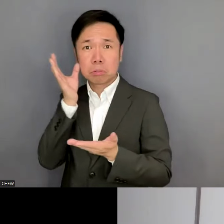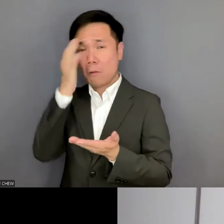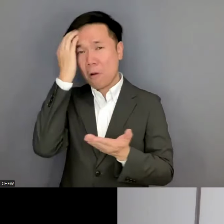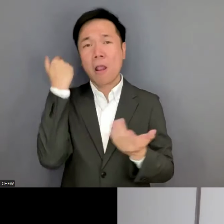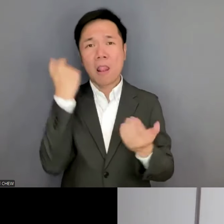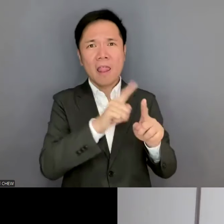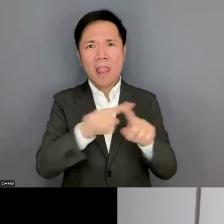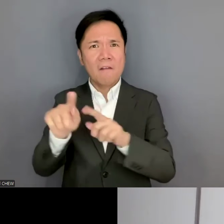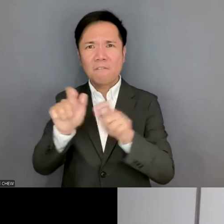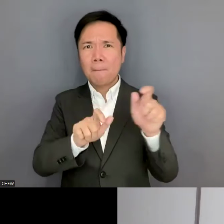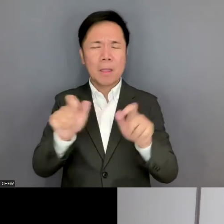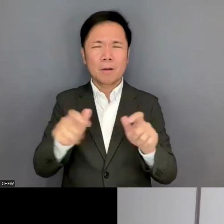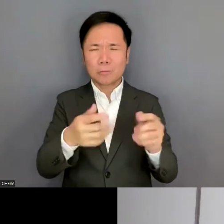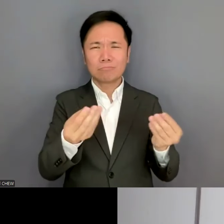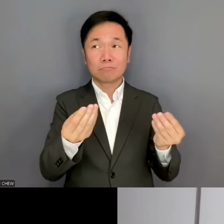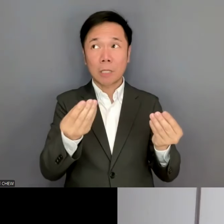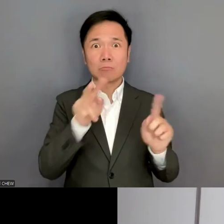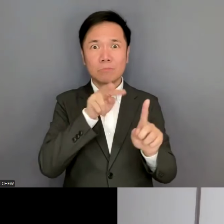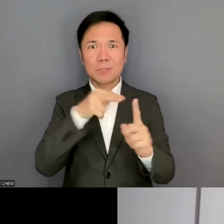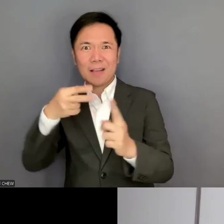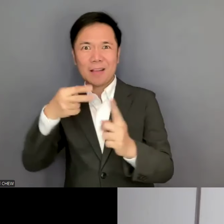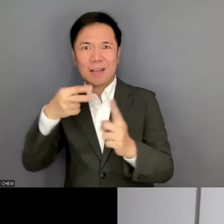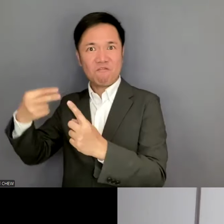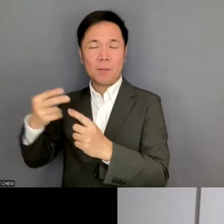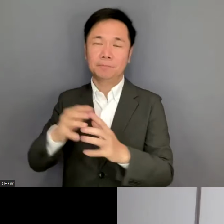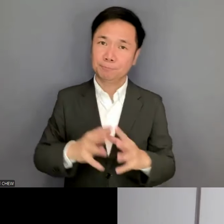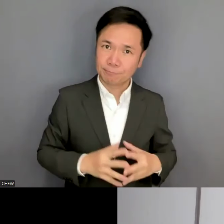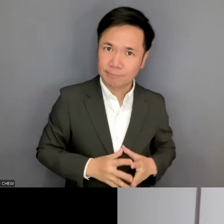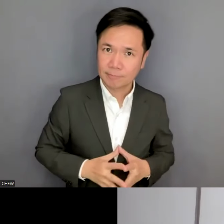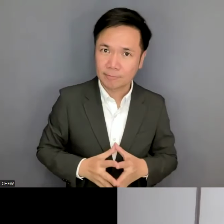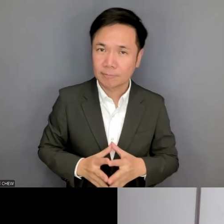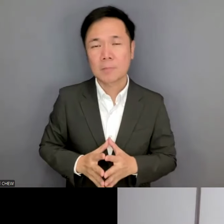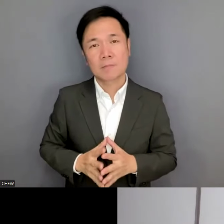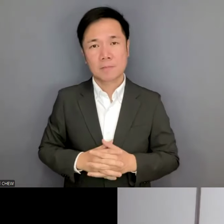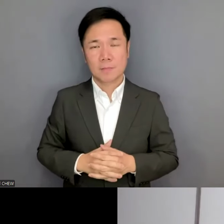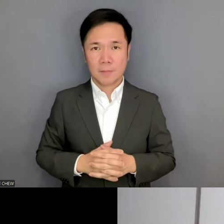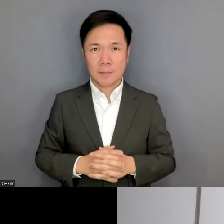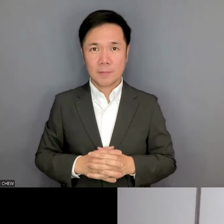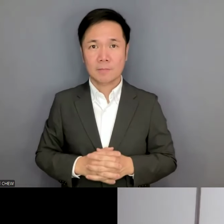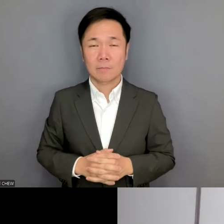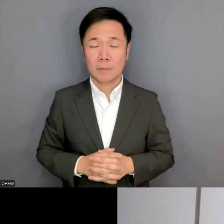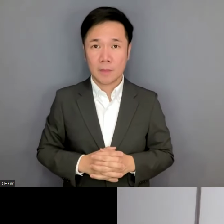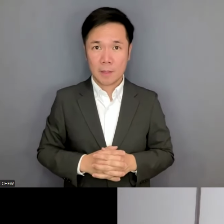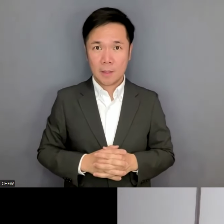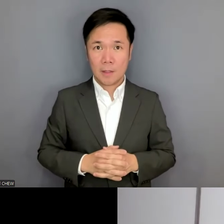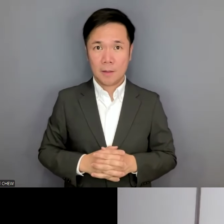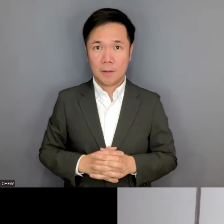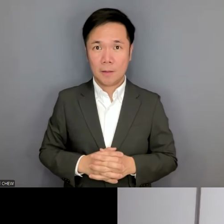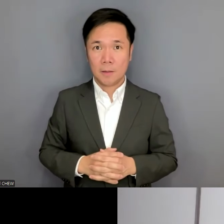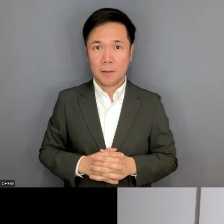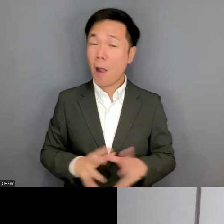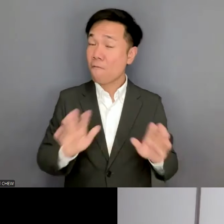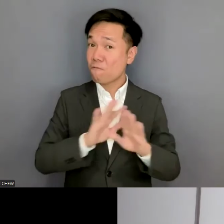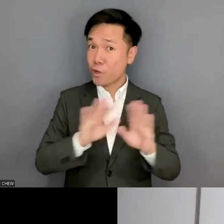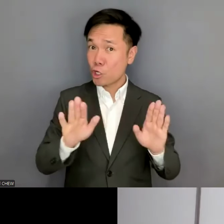de lo from different posible se parts of the trató world, de compactar y hacer and we lo really más managed